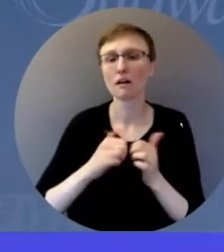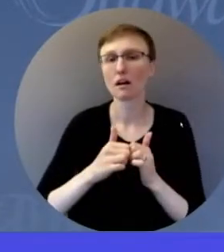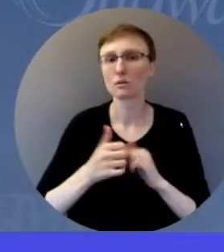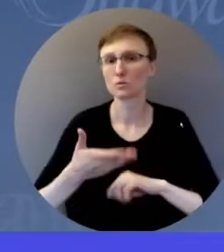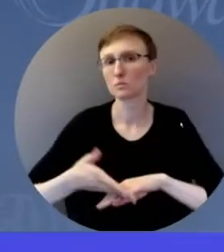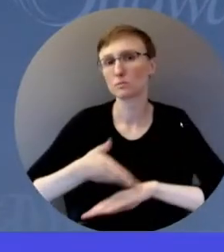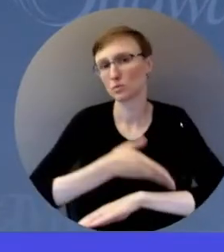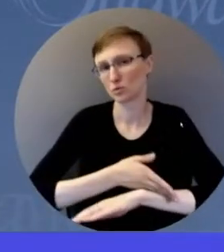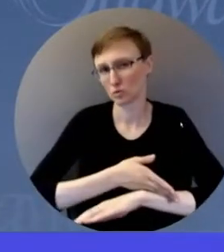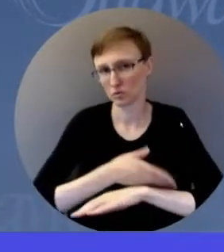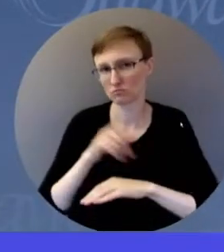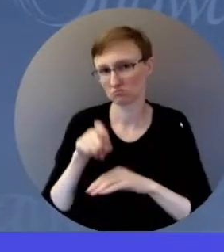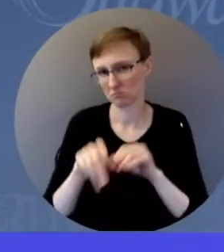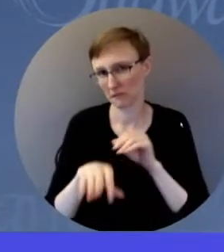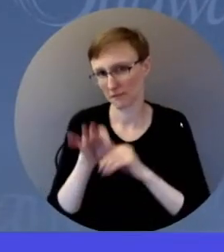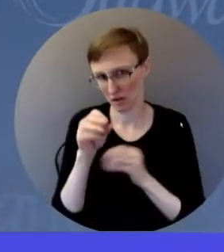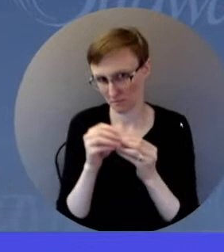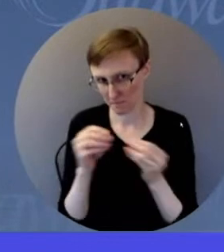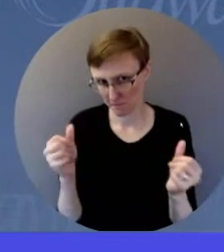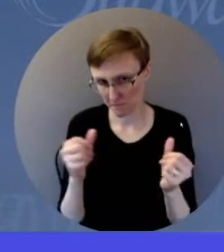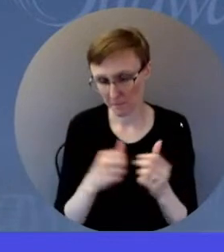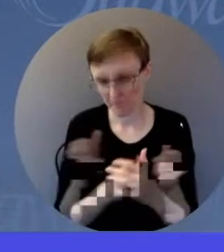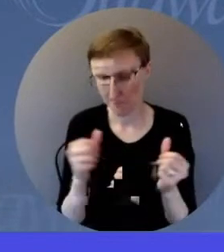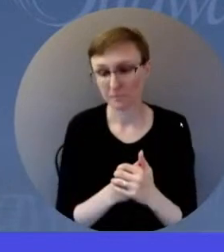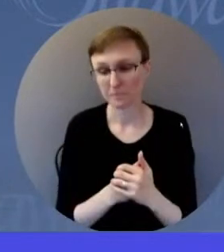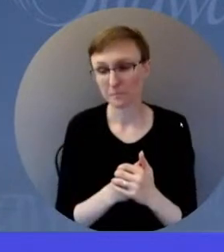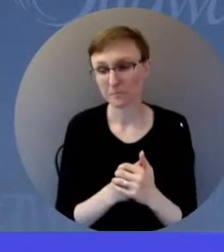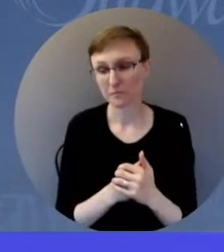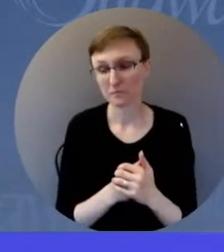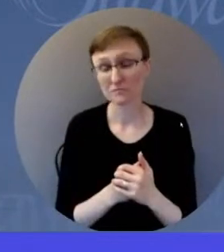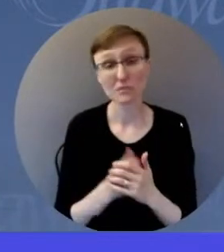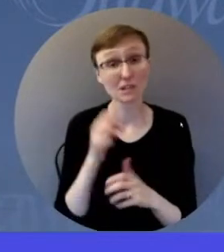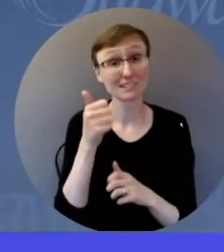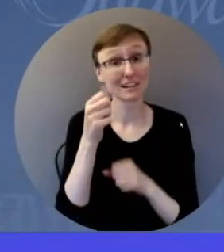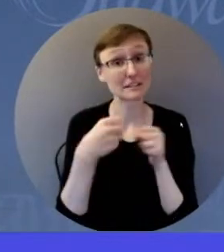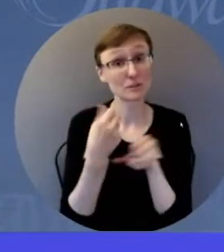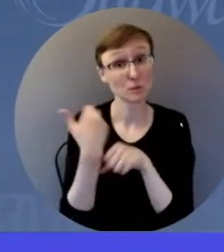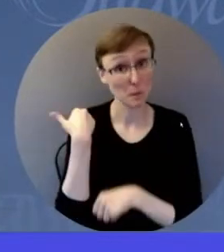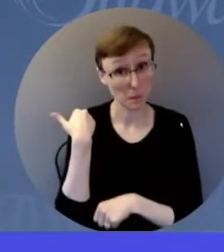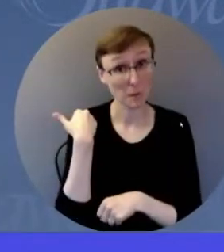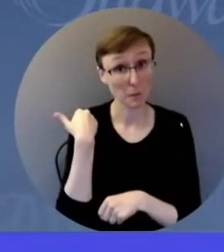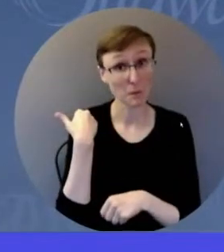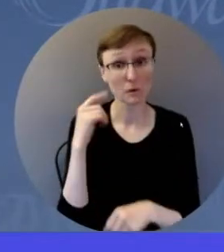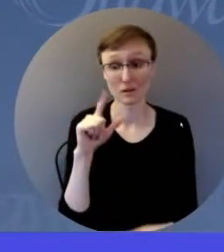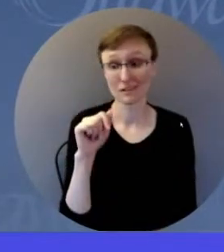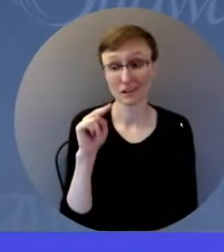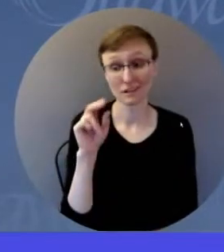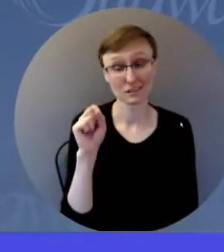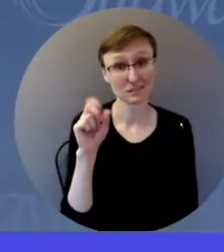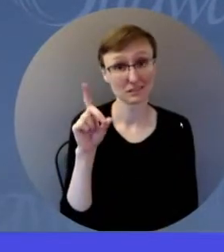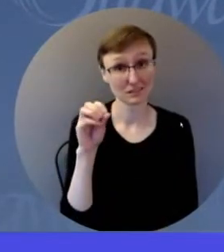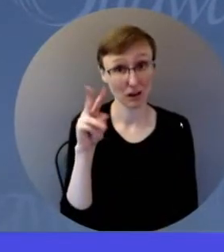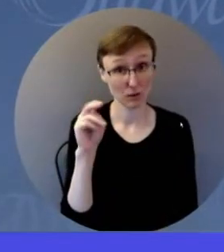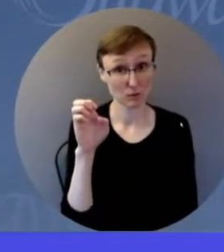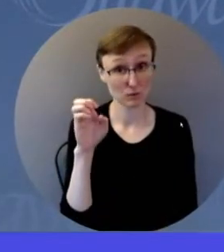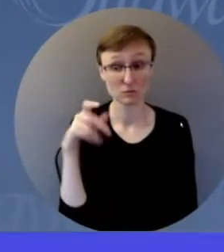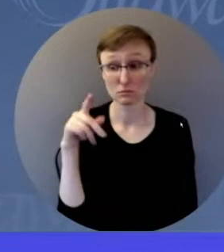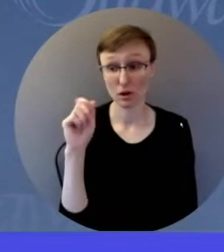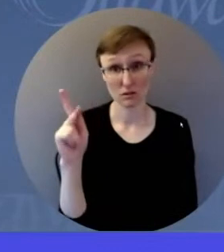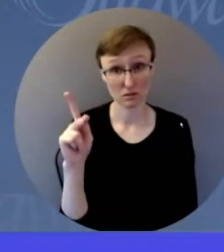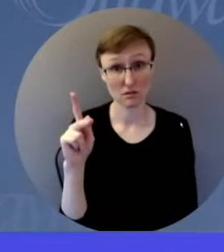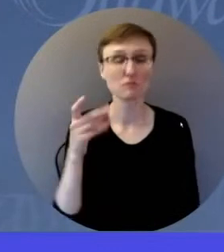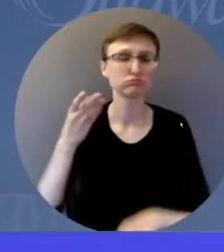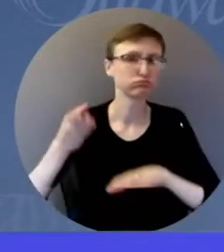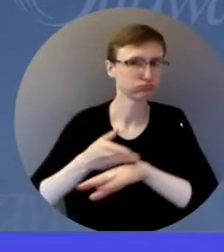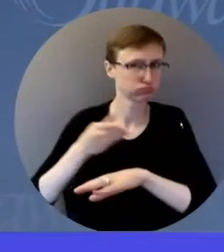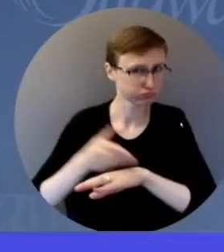When we went through the renovation 10 years ago at Lansdowne Park, The southern portion